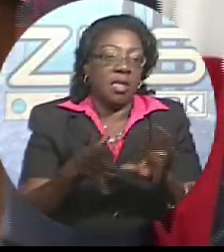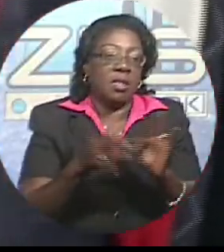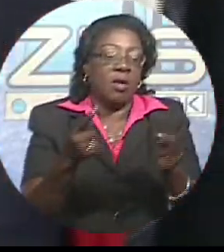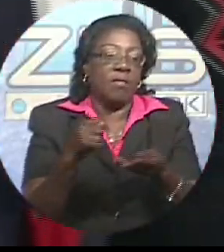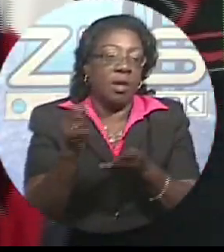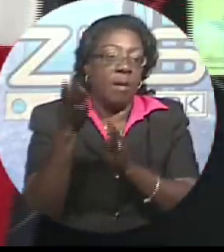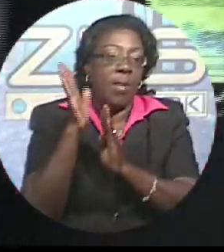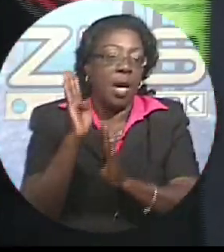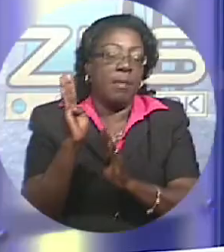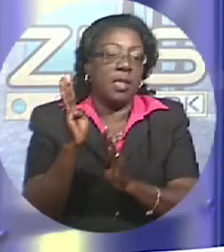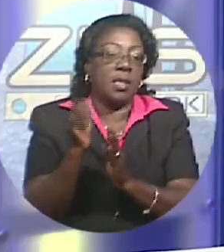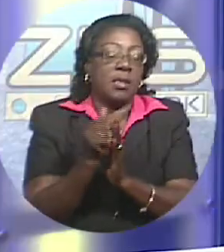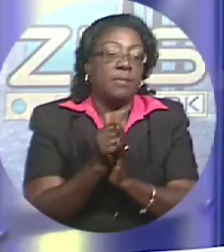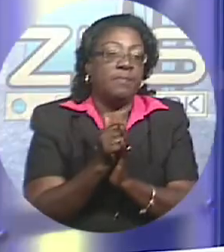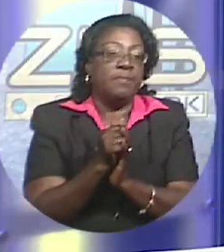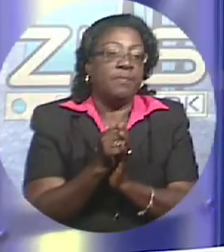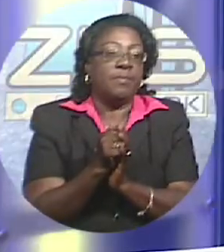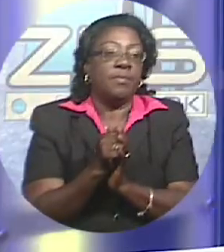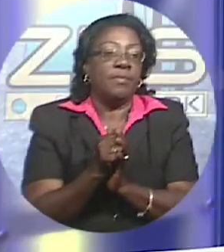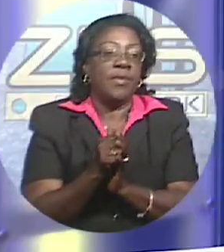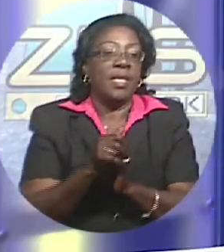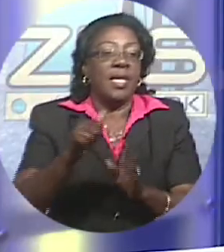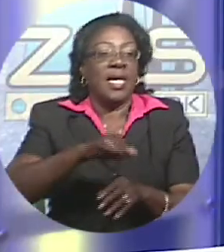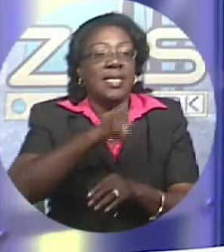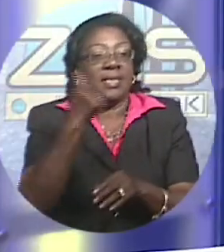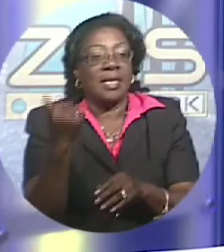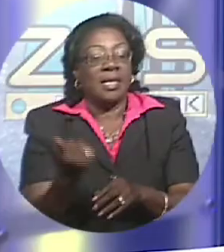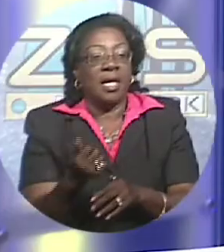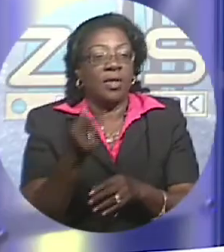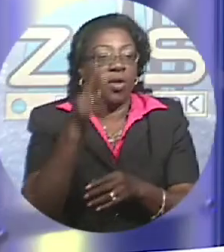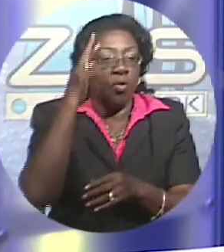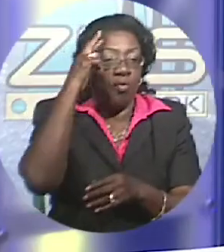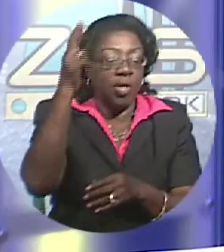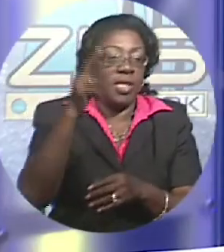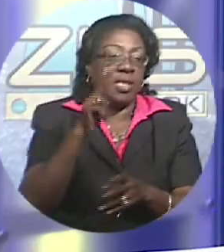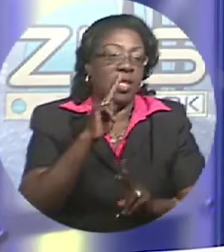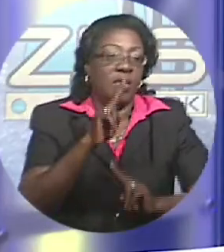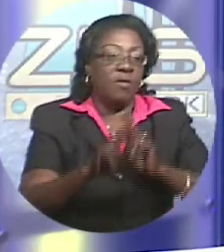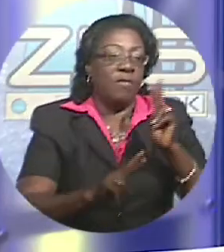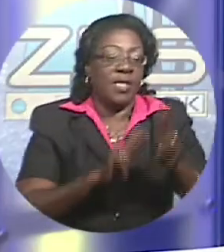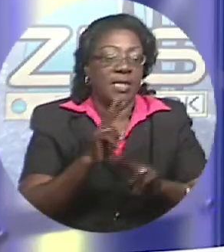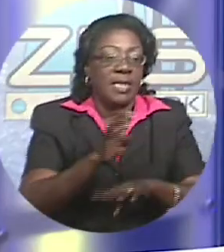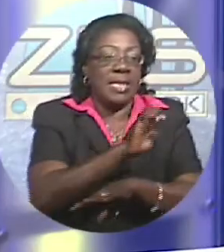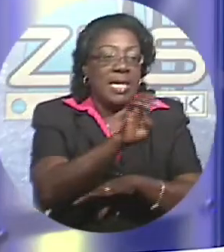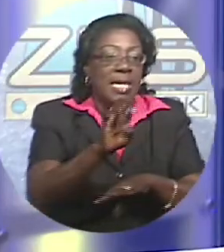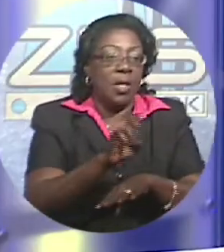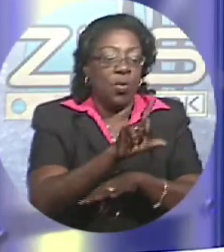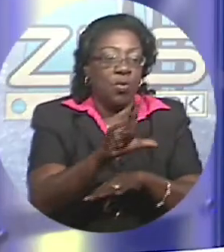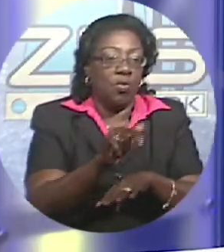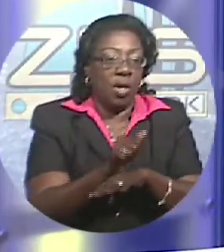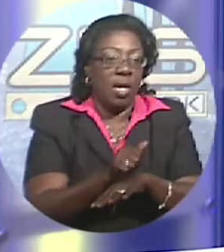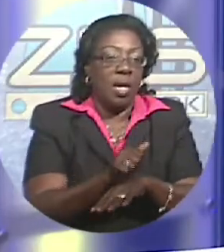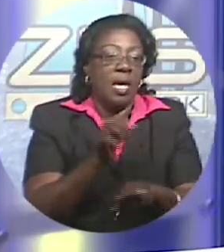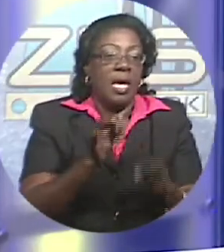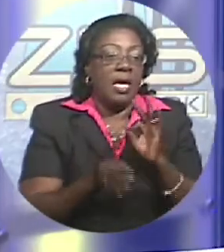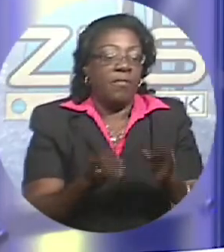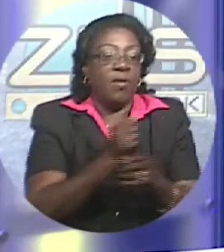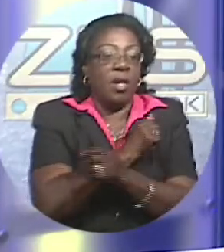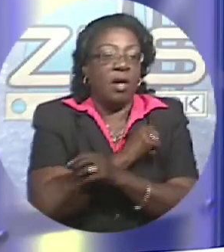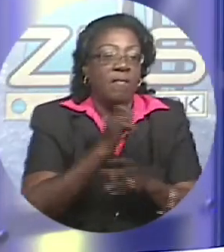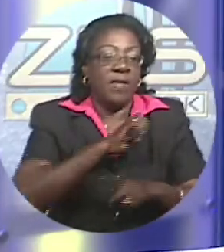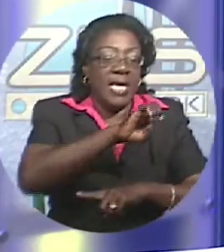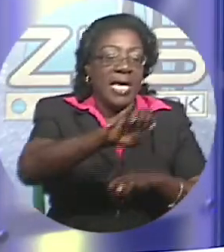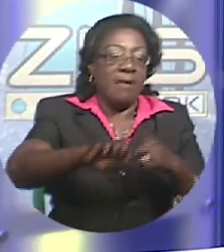Network News. Well, it's another reason to visit Eleuthera. If you're a lover of the environment or just looking for